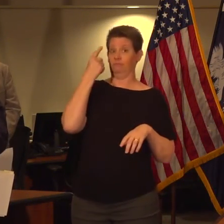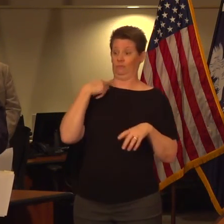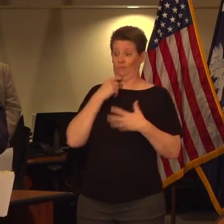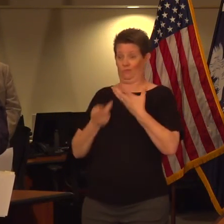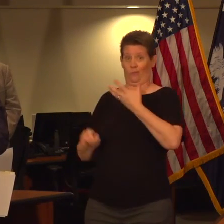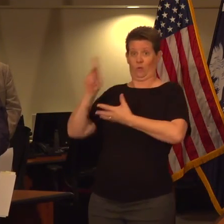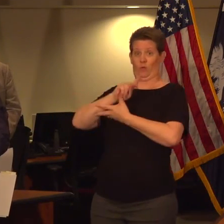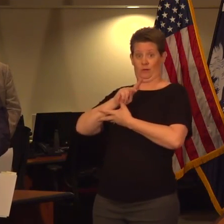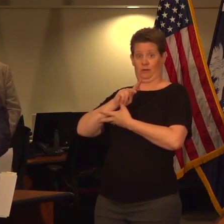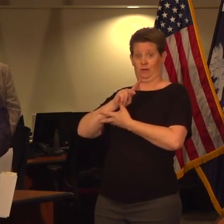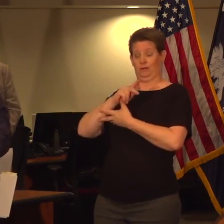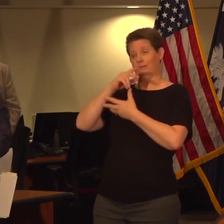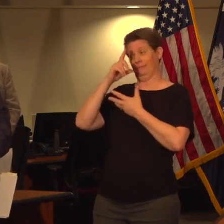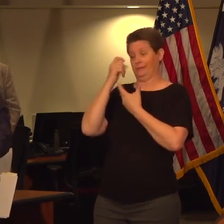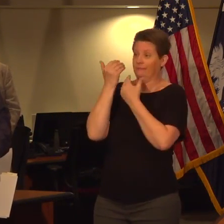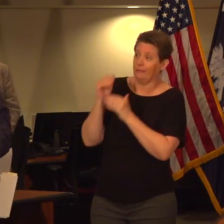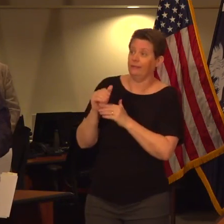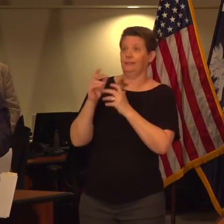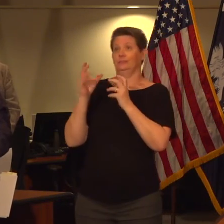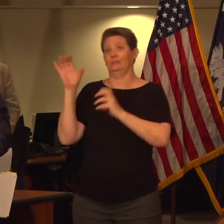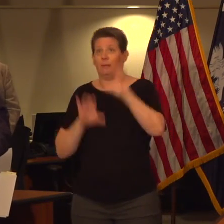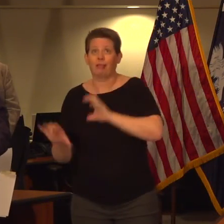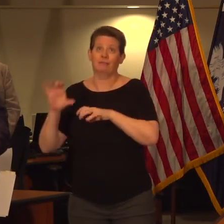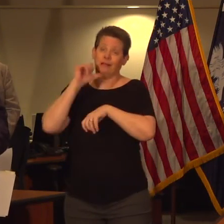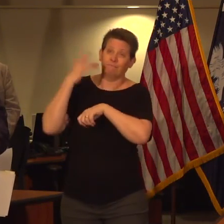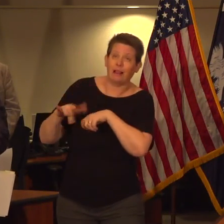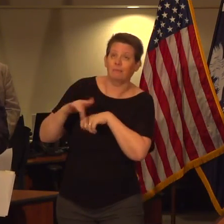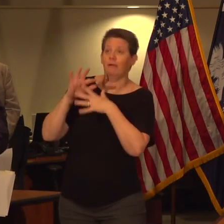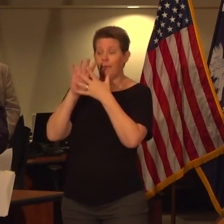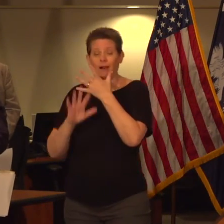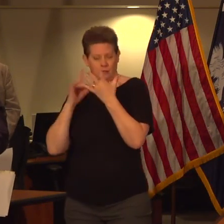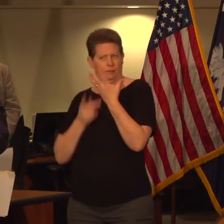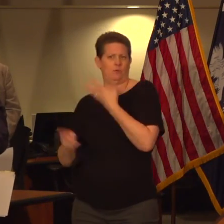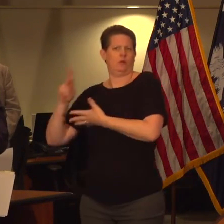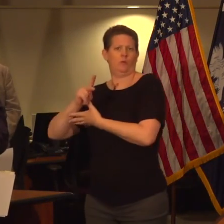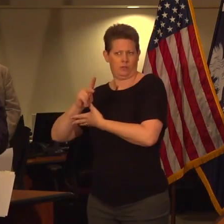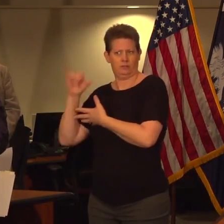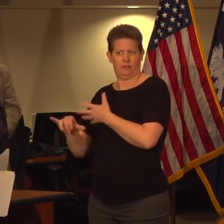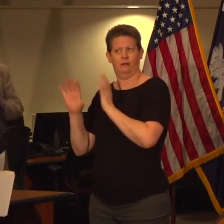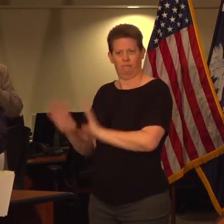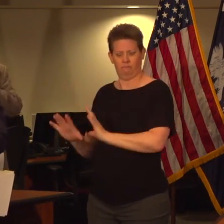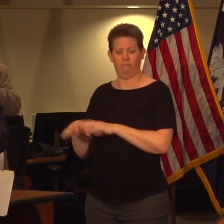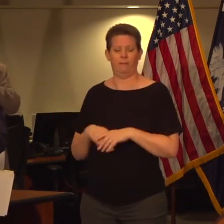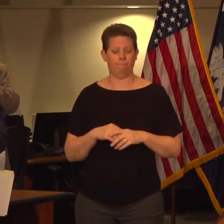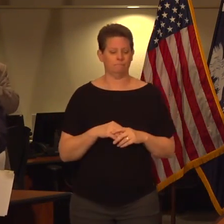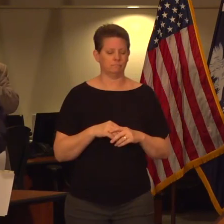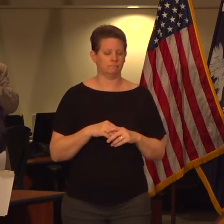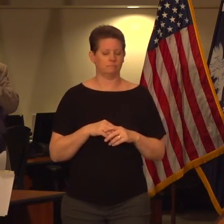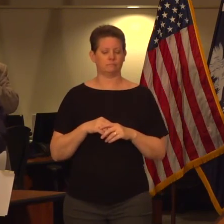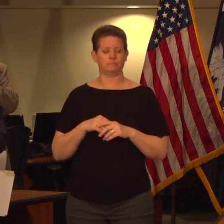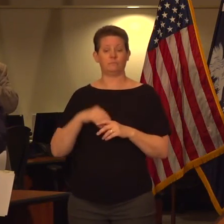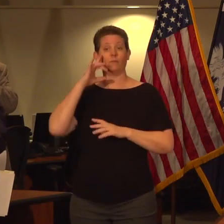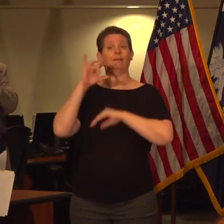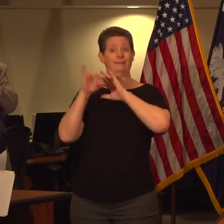of limitations in supplies and testing reagents in the laboratories. So we know what we have identified primarily